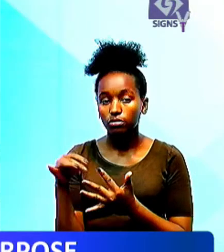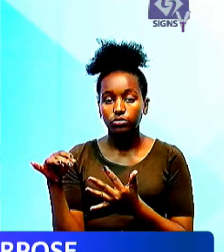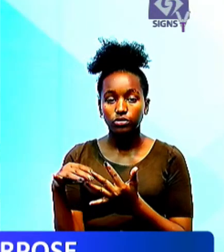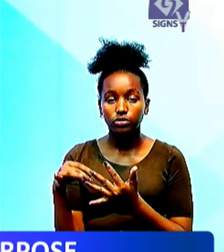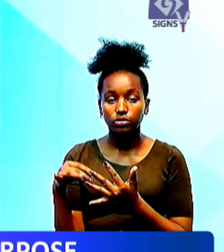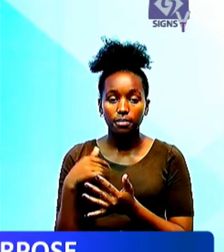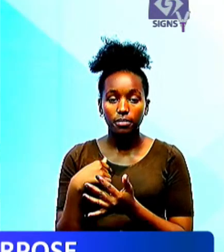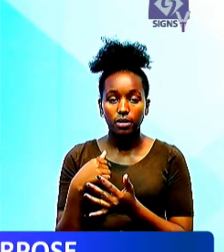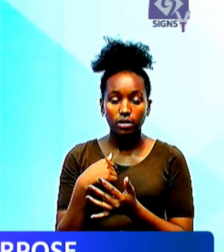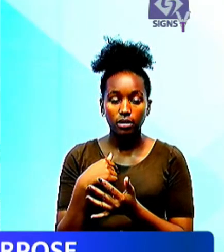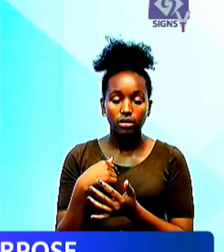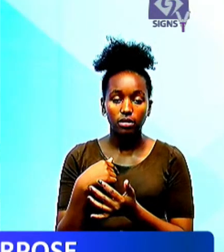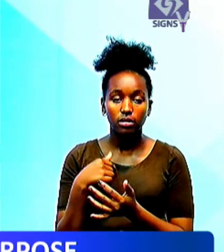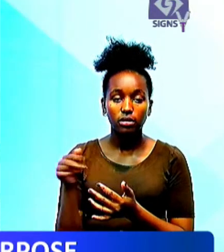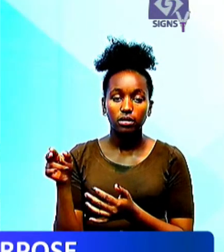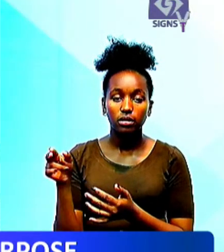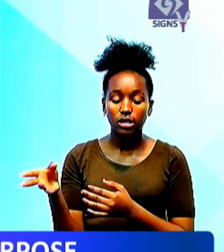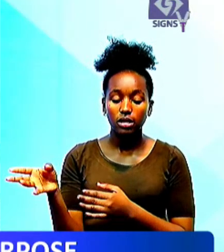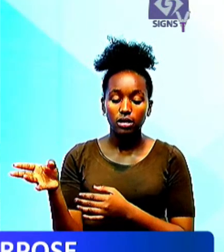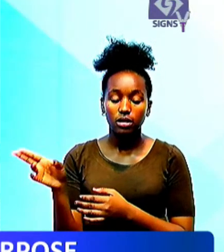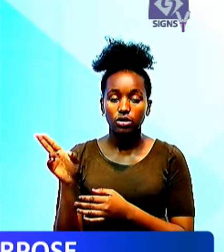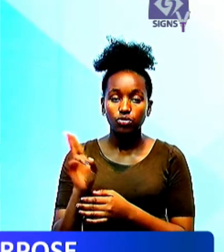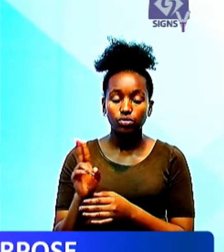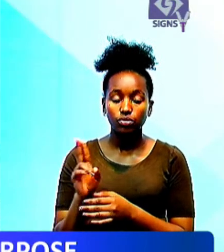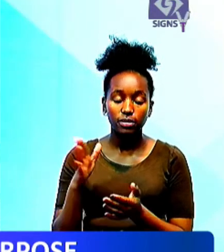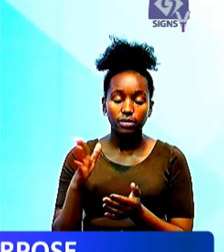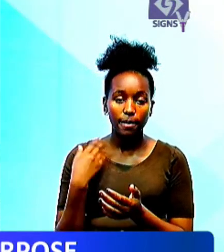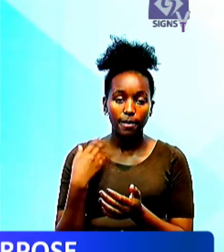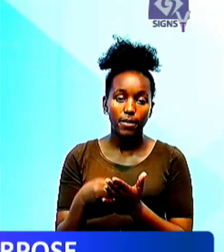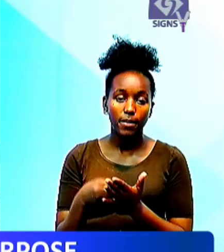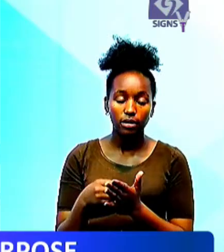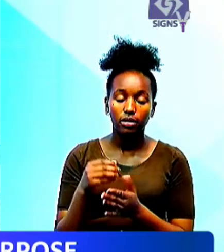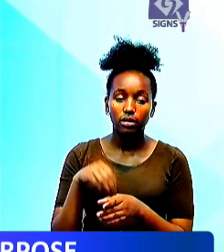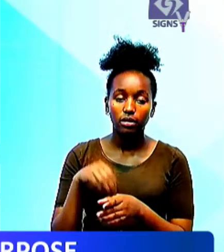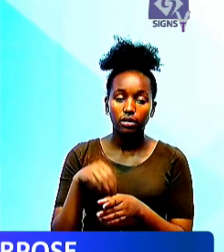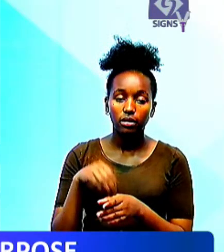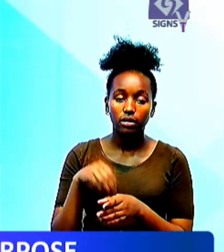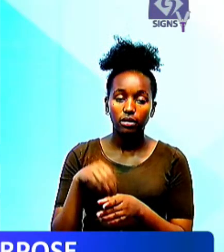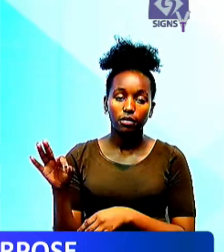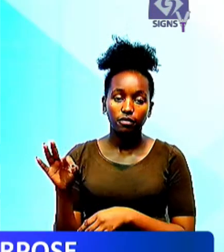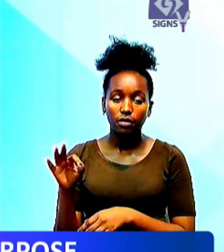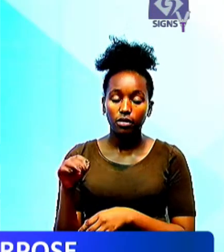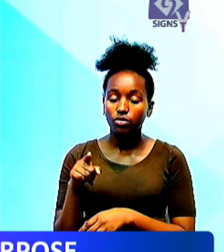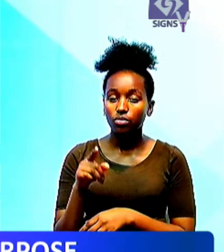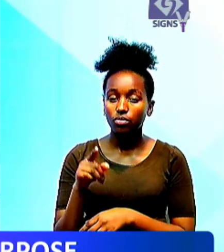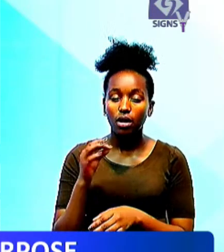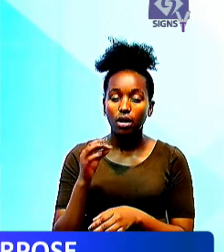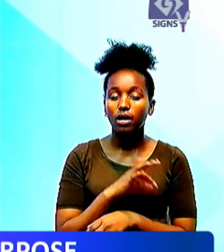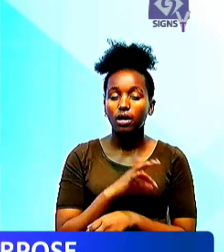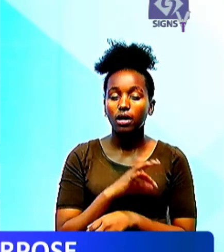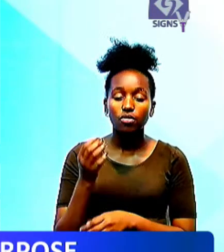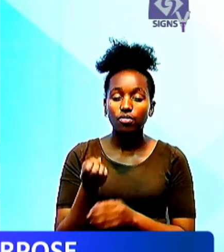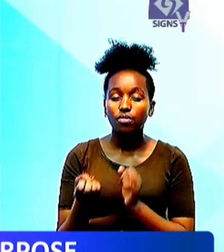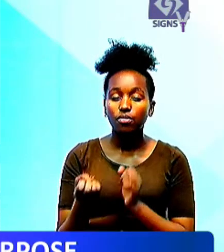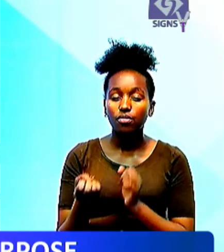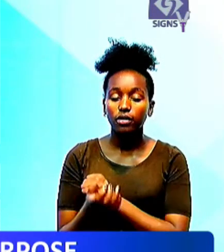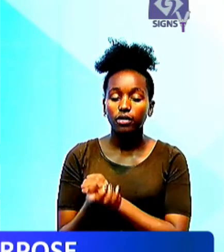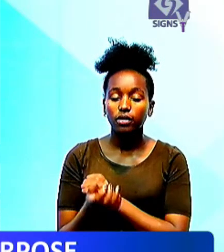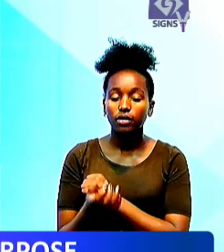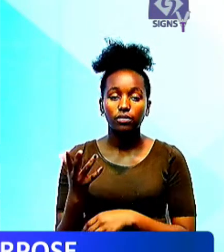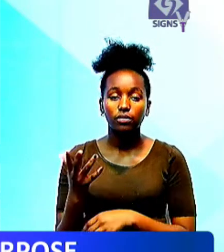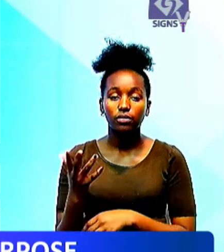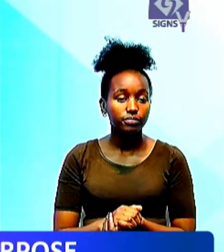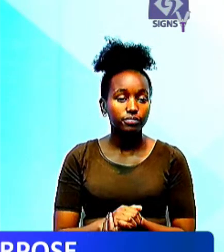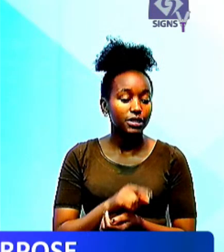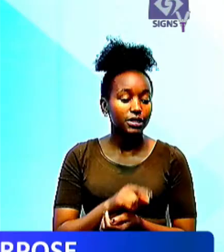my 10,000 in a money market fund. As somebody who is beginning, what would you advise me to do? What I will say is, this is a